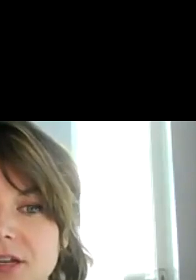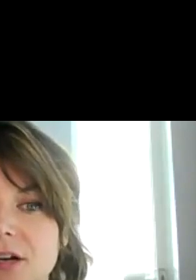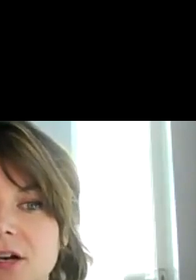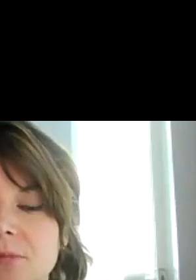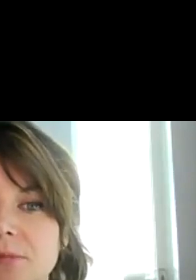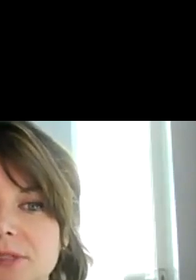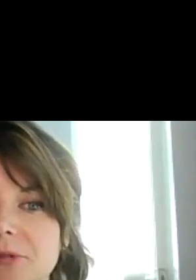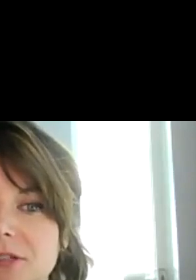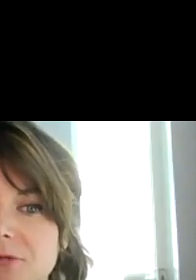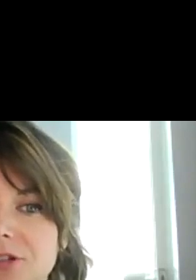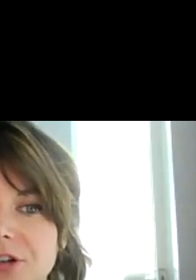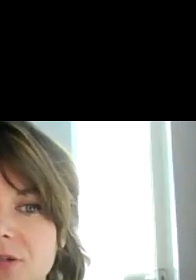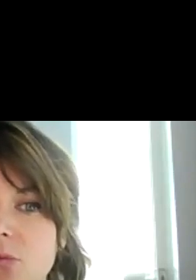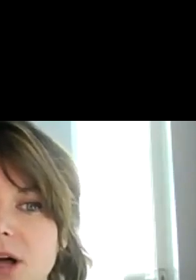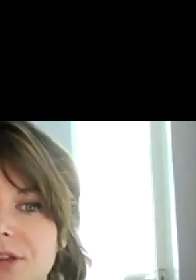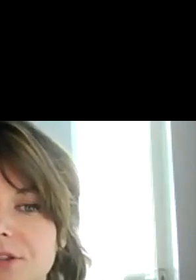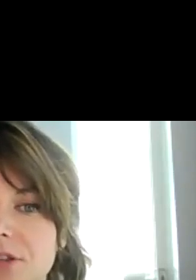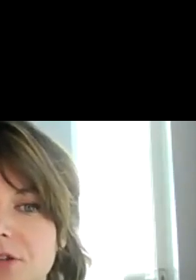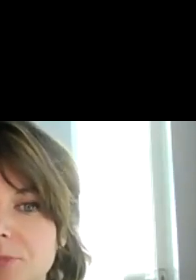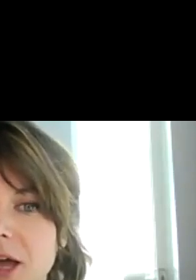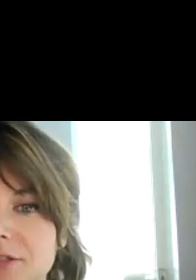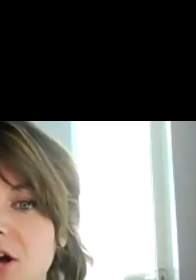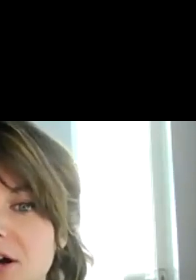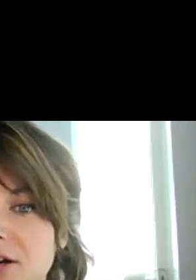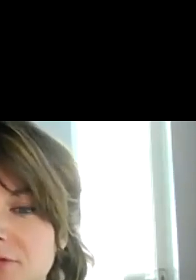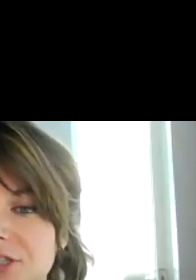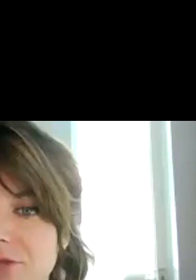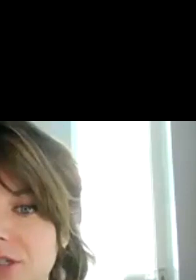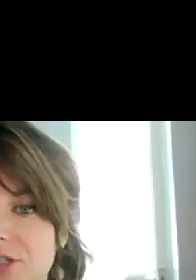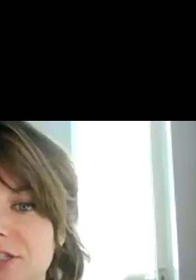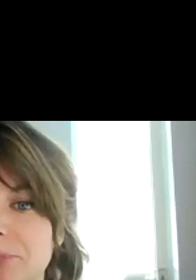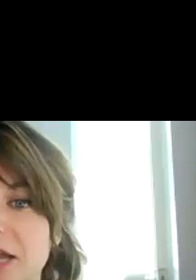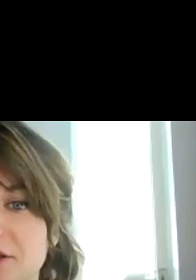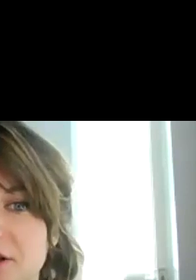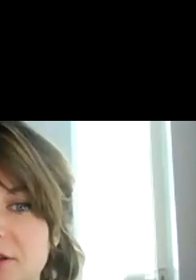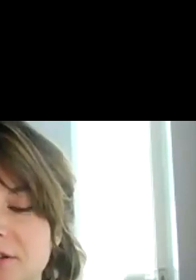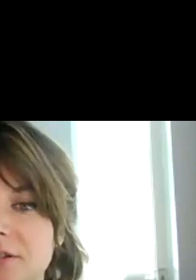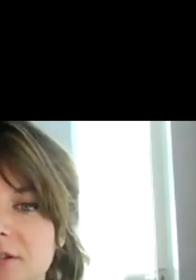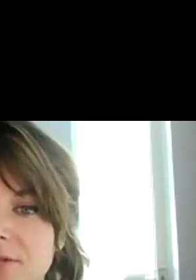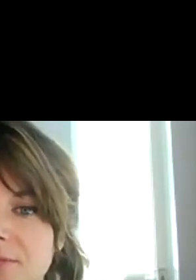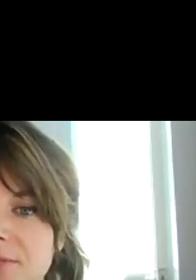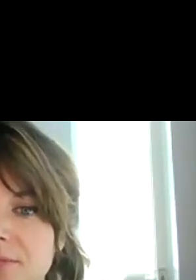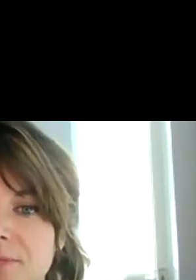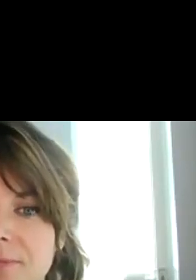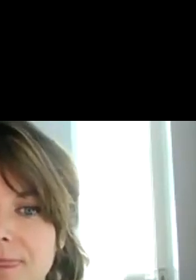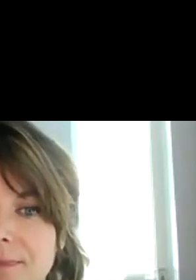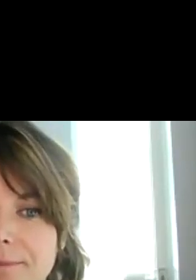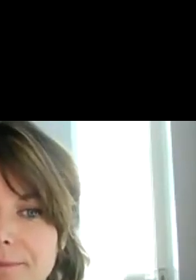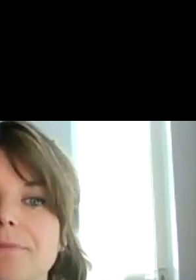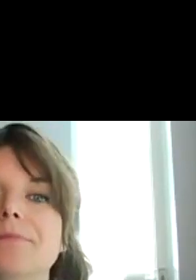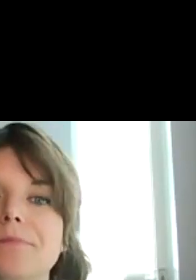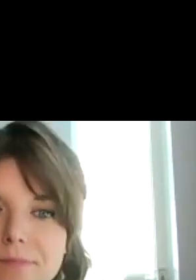upstairs. Somebody is wondering what those panels are, what she actually painted on. Oh, they were